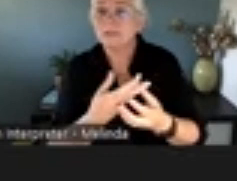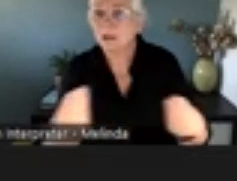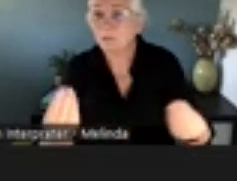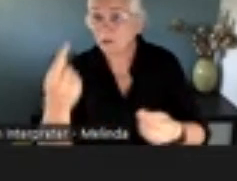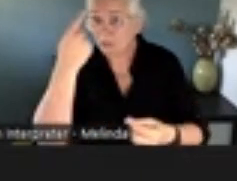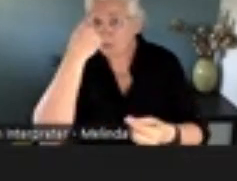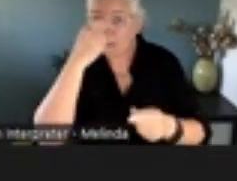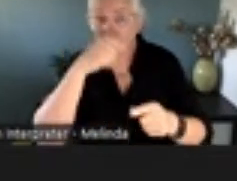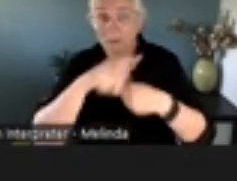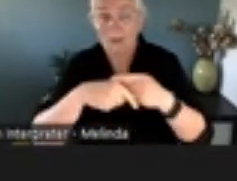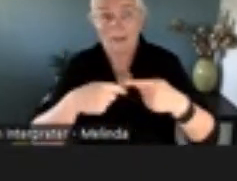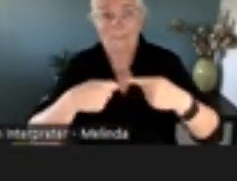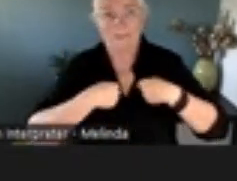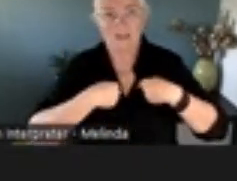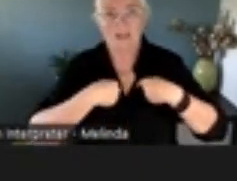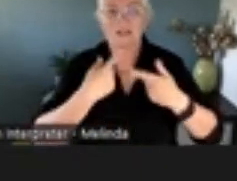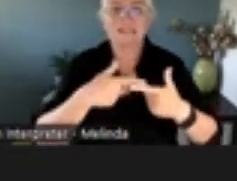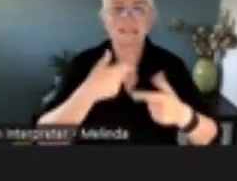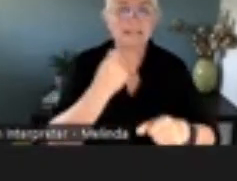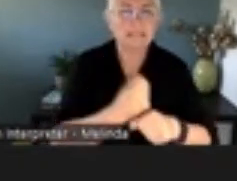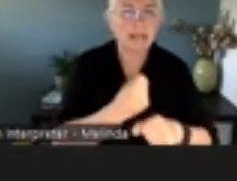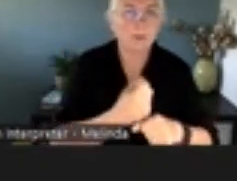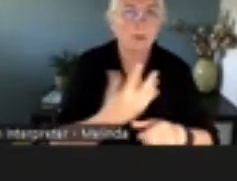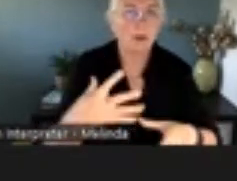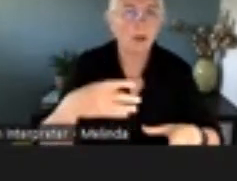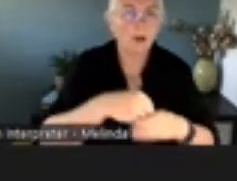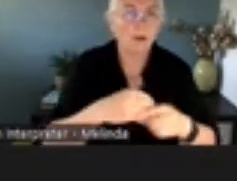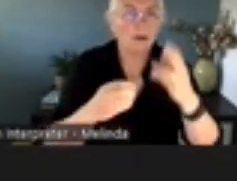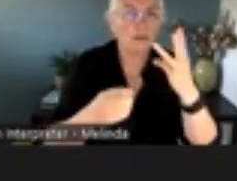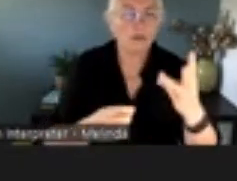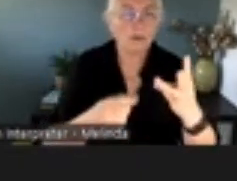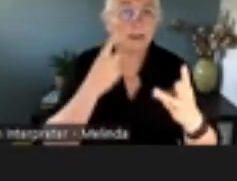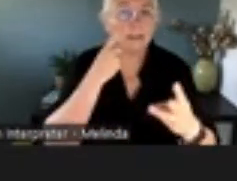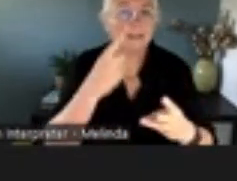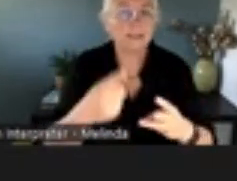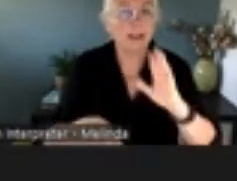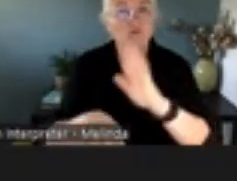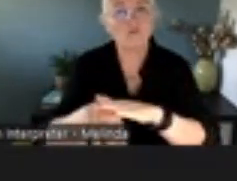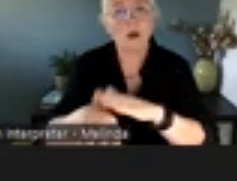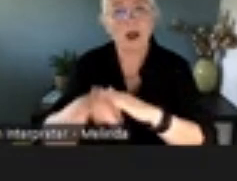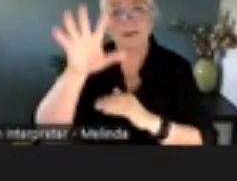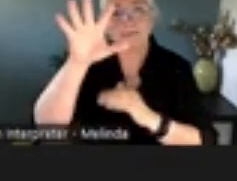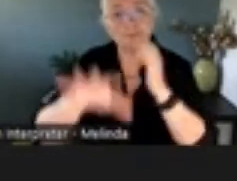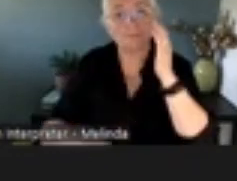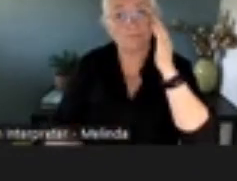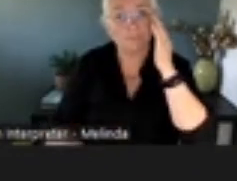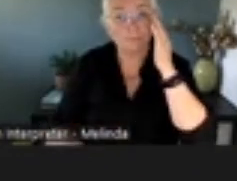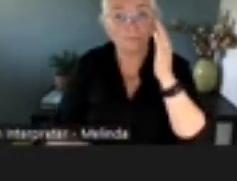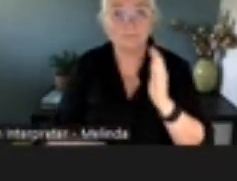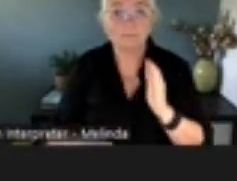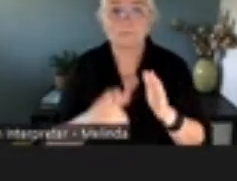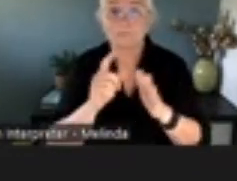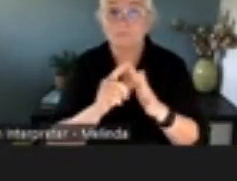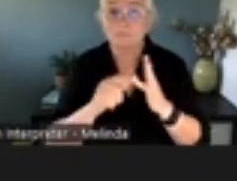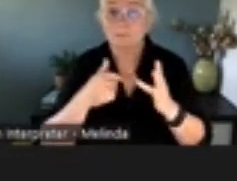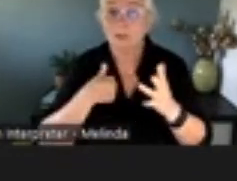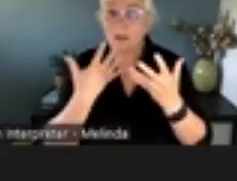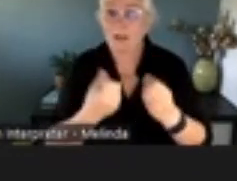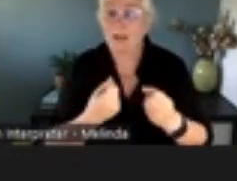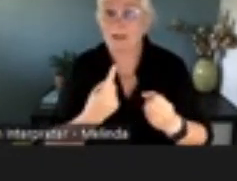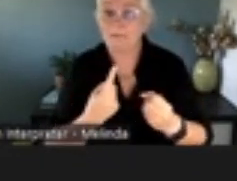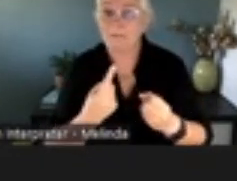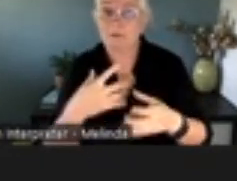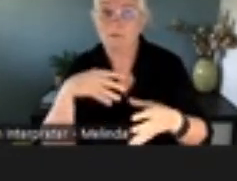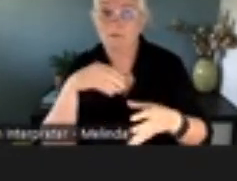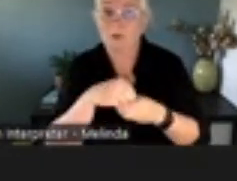So, for example, with the include, the 3 that are on the screen that you can see on the right-hand page are, do I have a say in